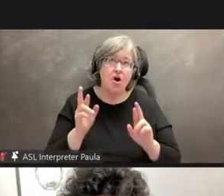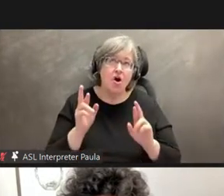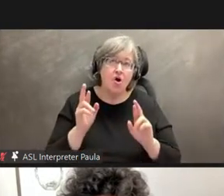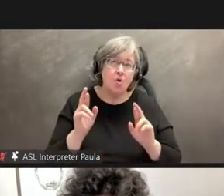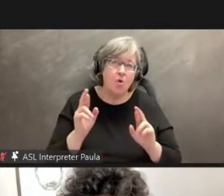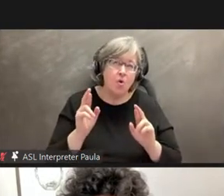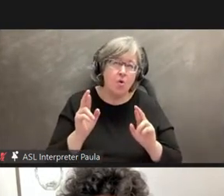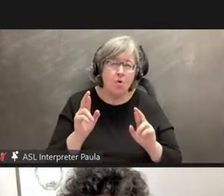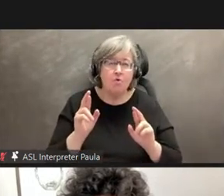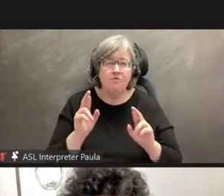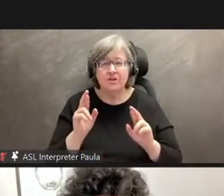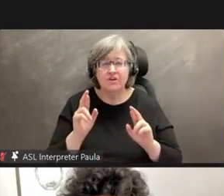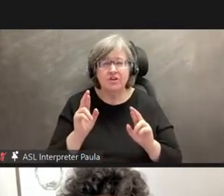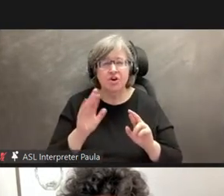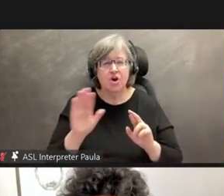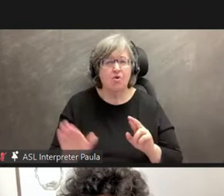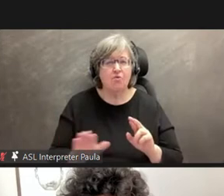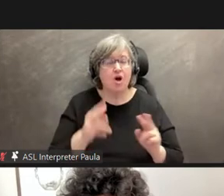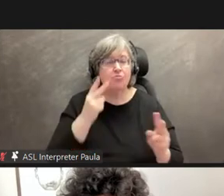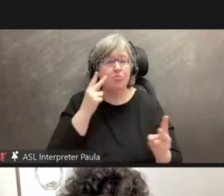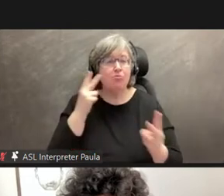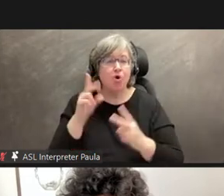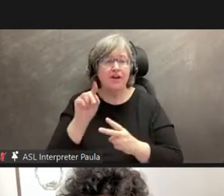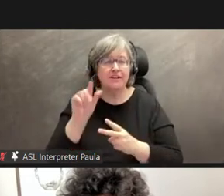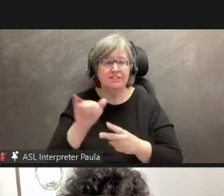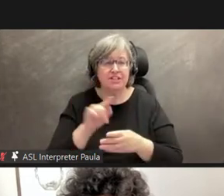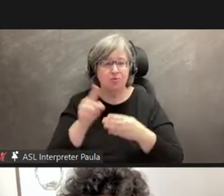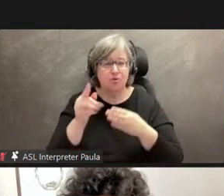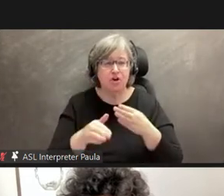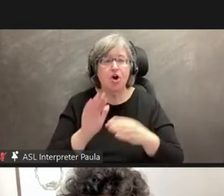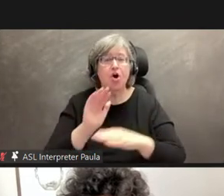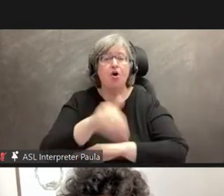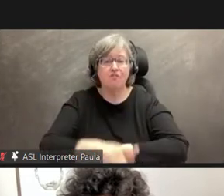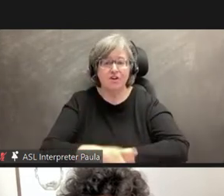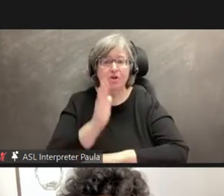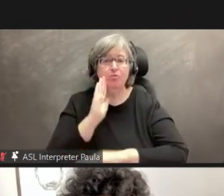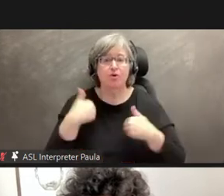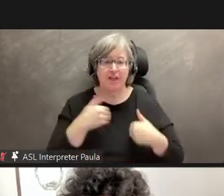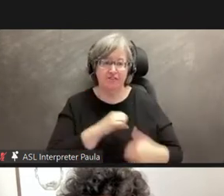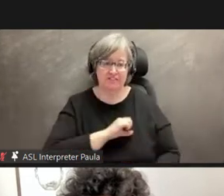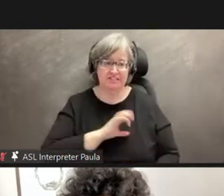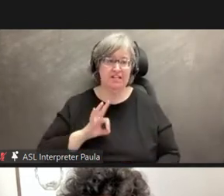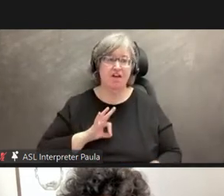or near Memorial Day weekend during the overnight hours.